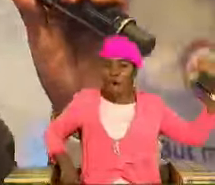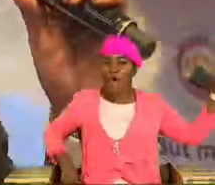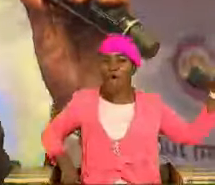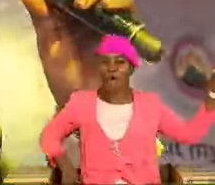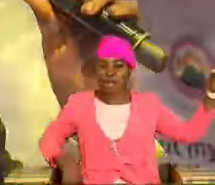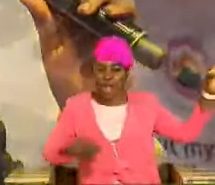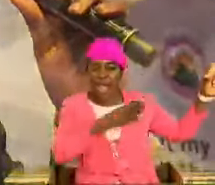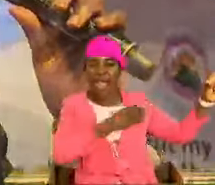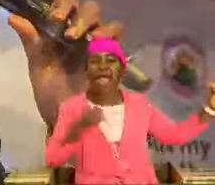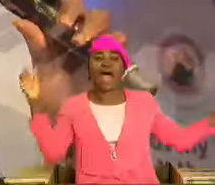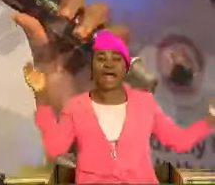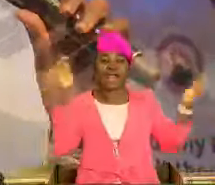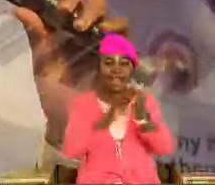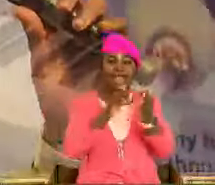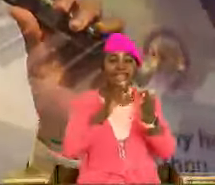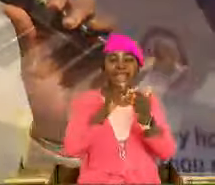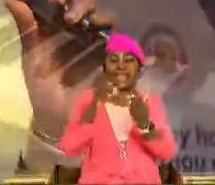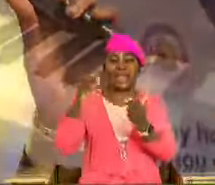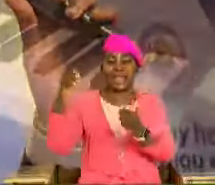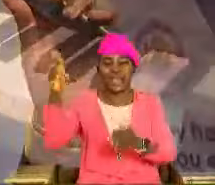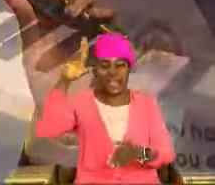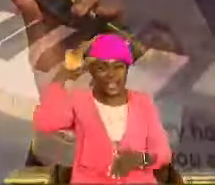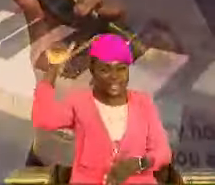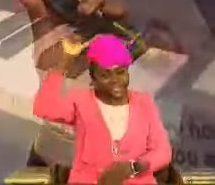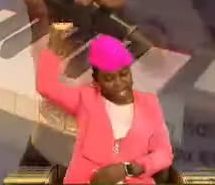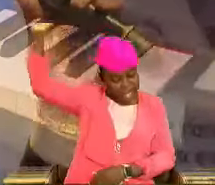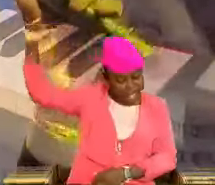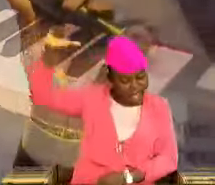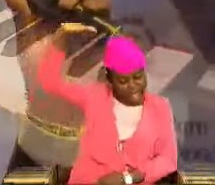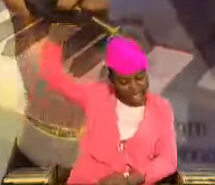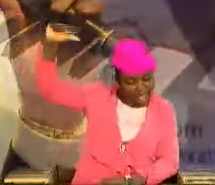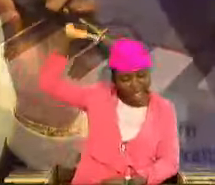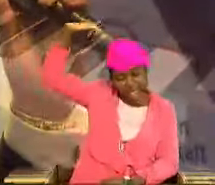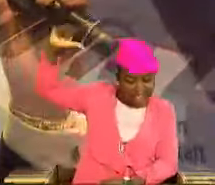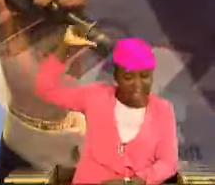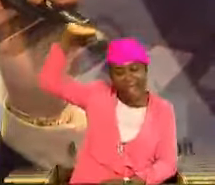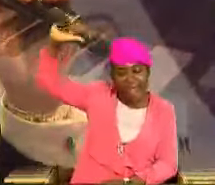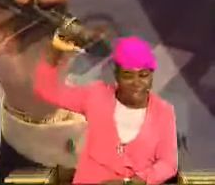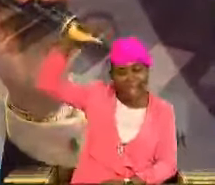against the Lord